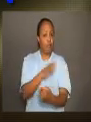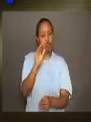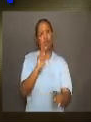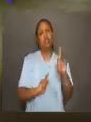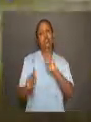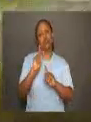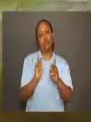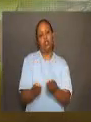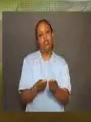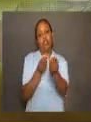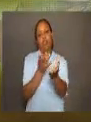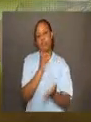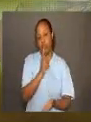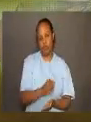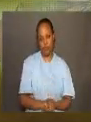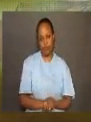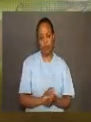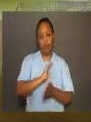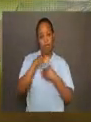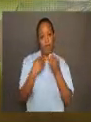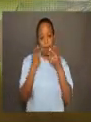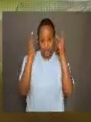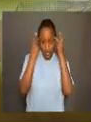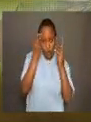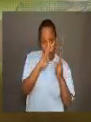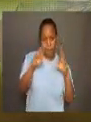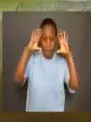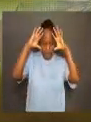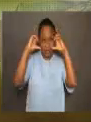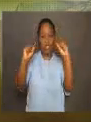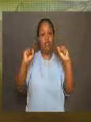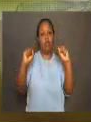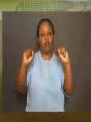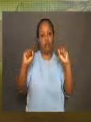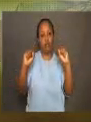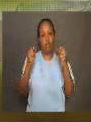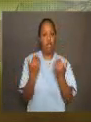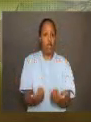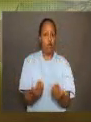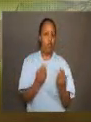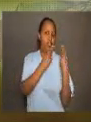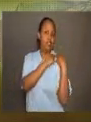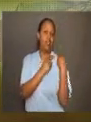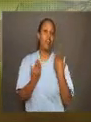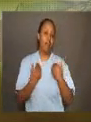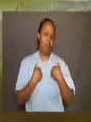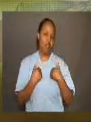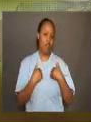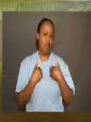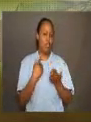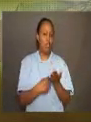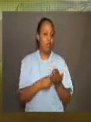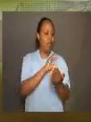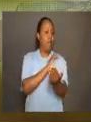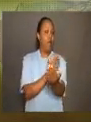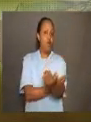people. The prime minister or president is now authorized to exercise